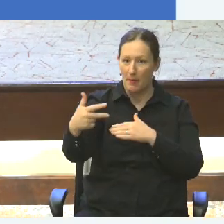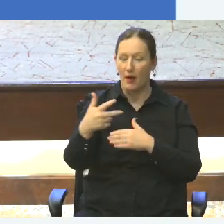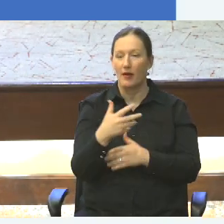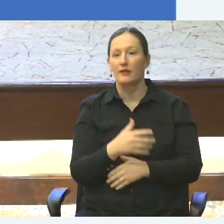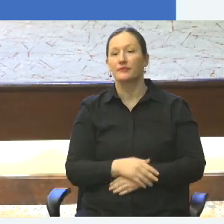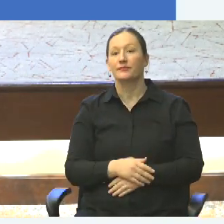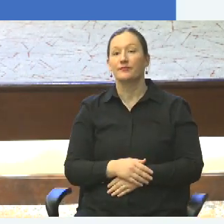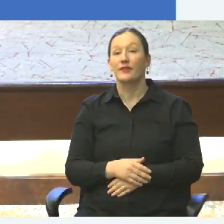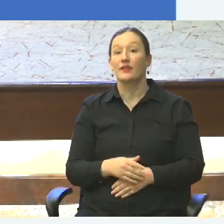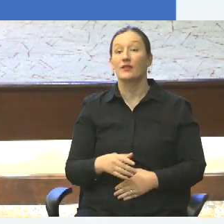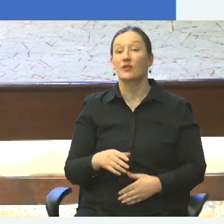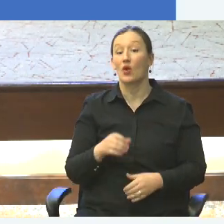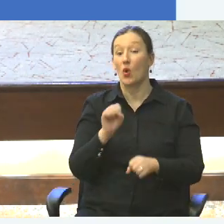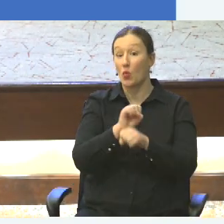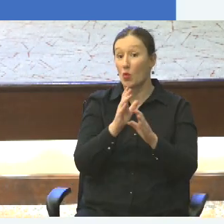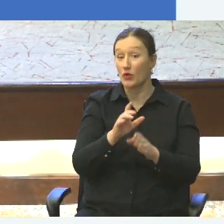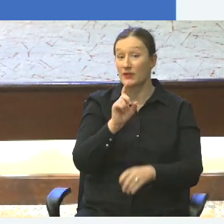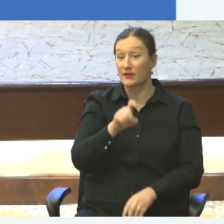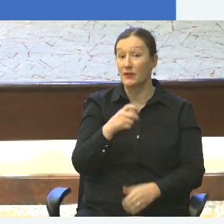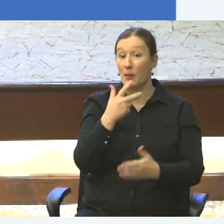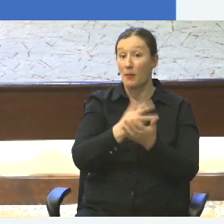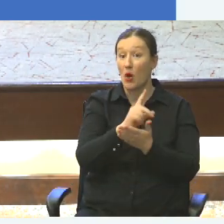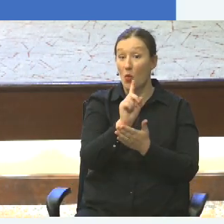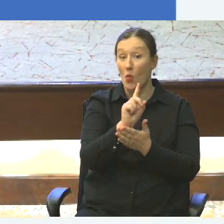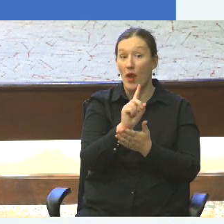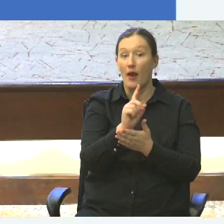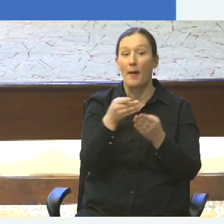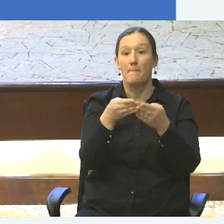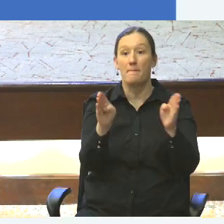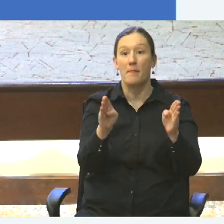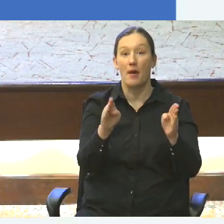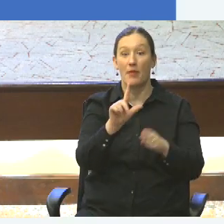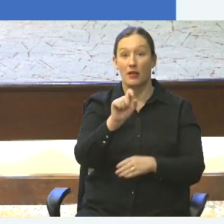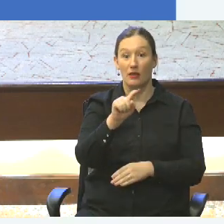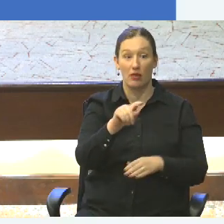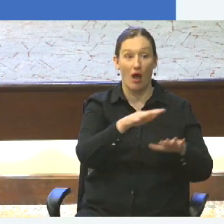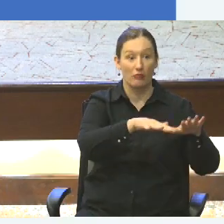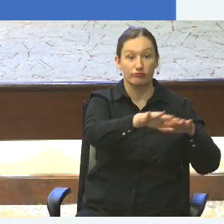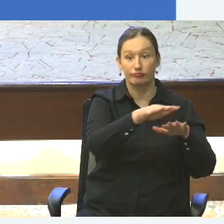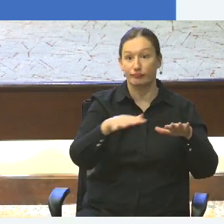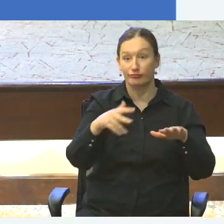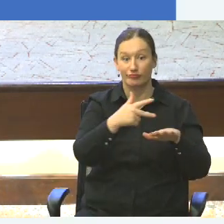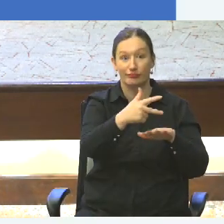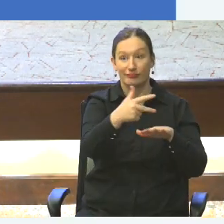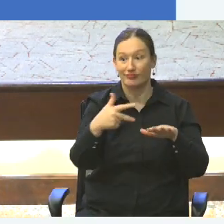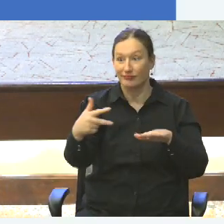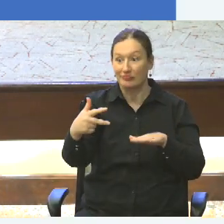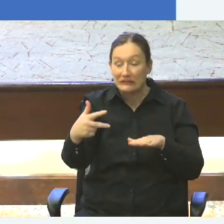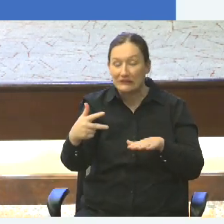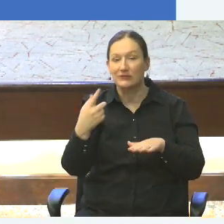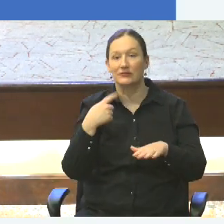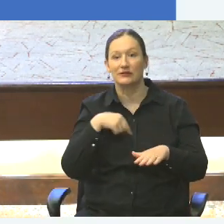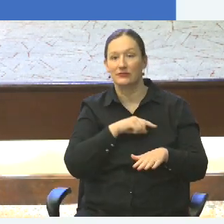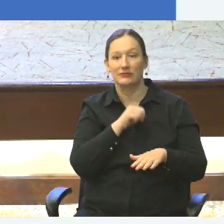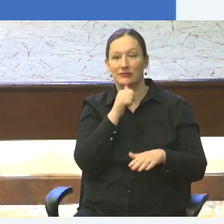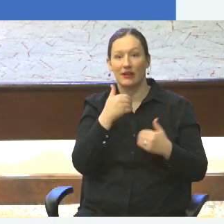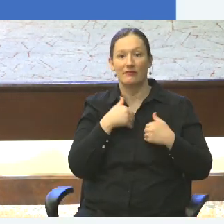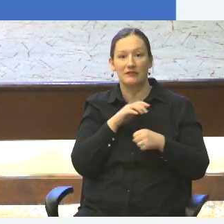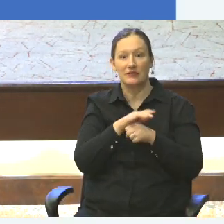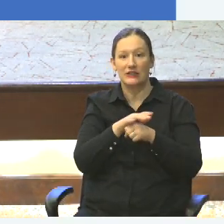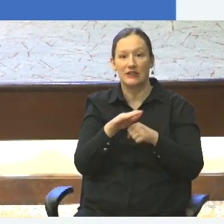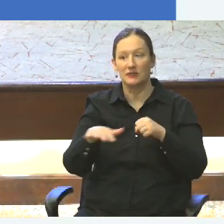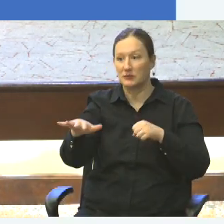mostly park out in the public lot where the passengers are parking. Most of these pavements are not bad. They're really